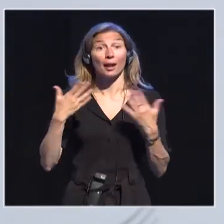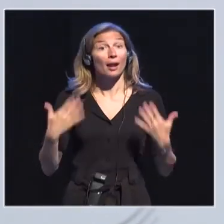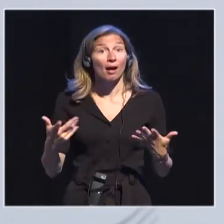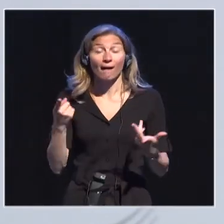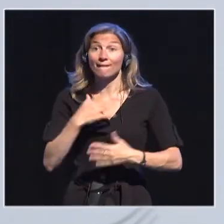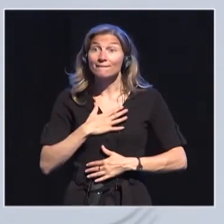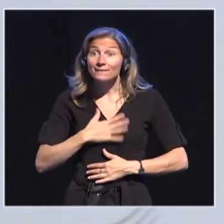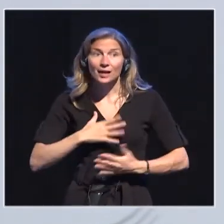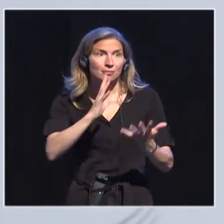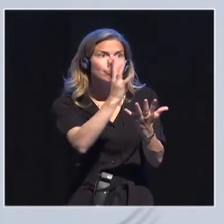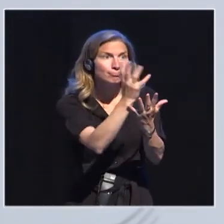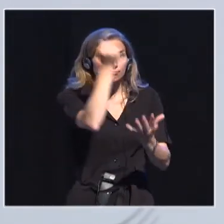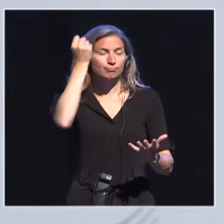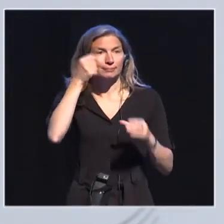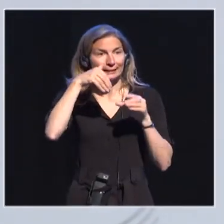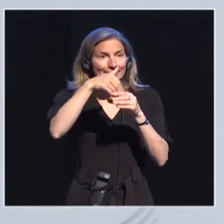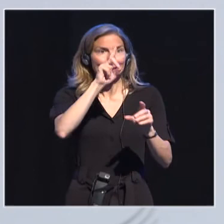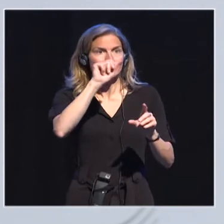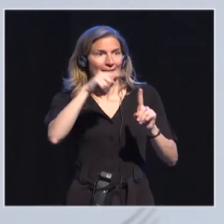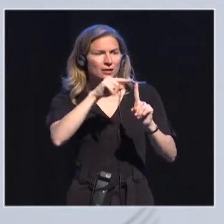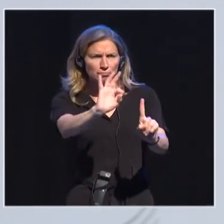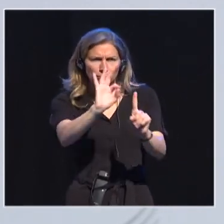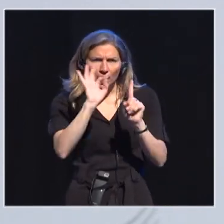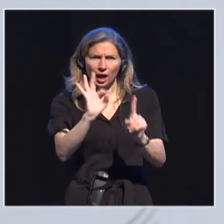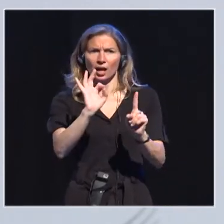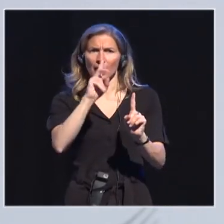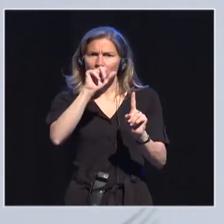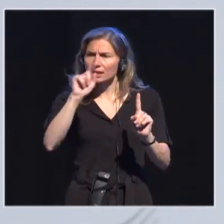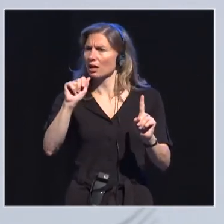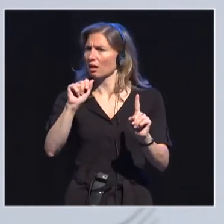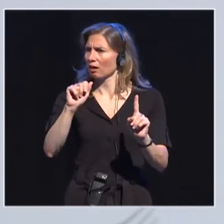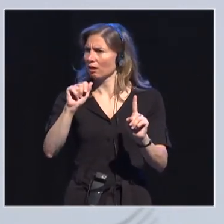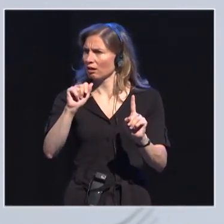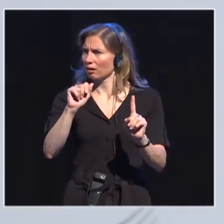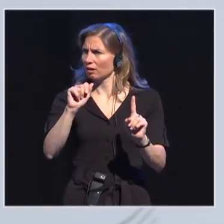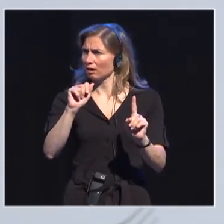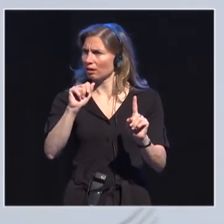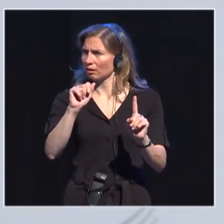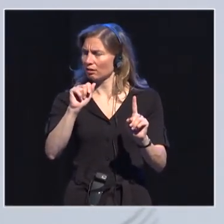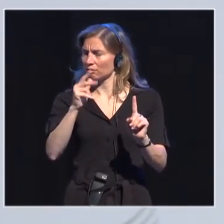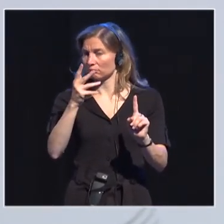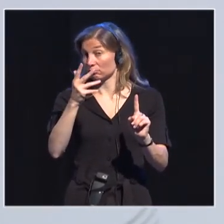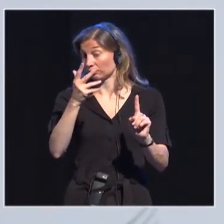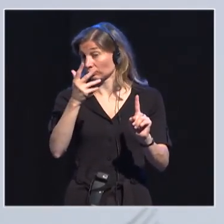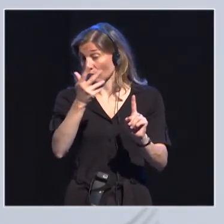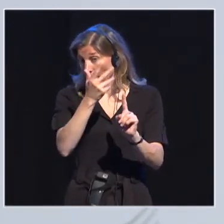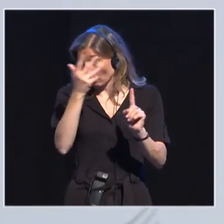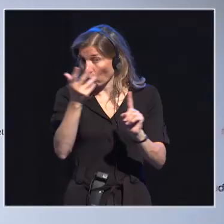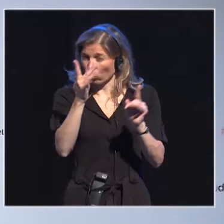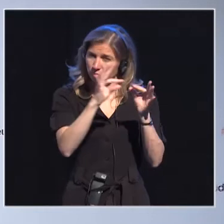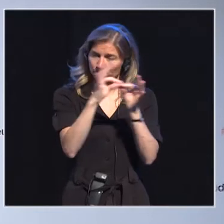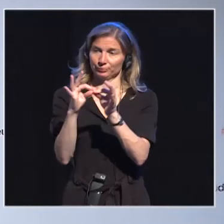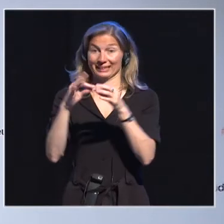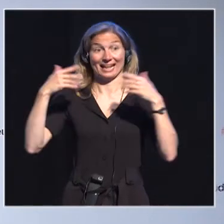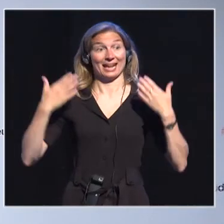data which is accurate, and to have data which is somewhat related to the state of today. And